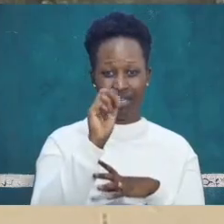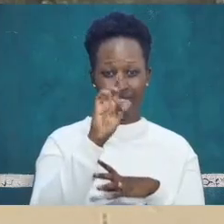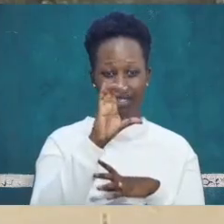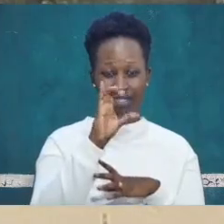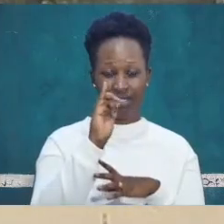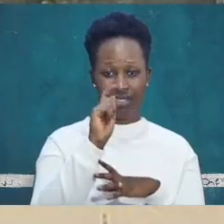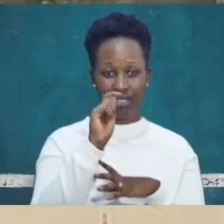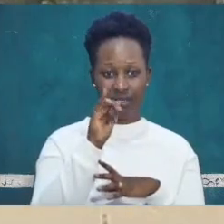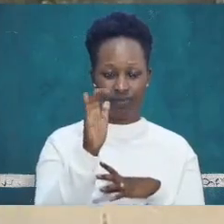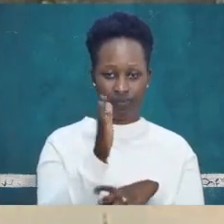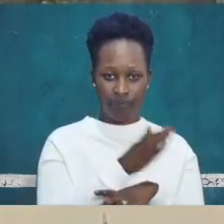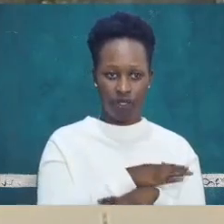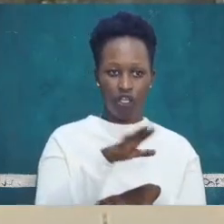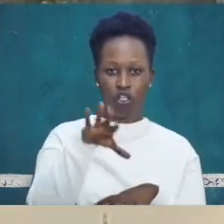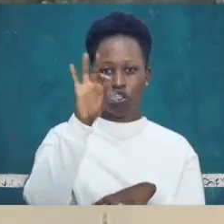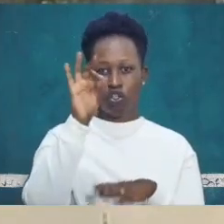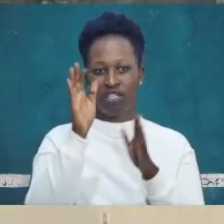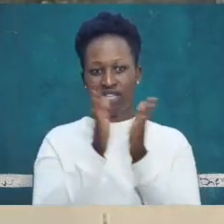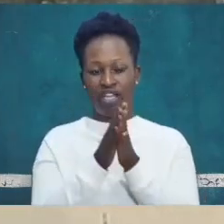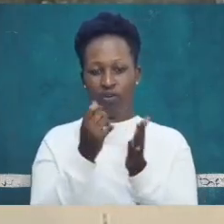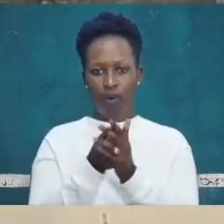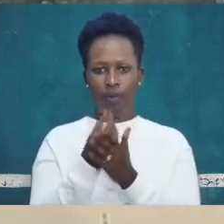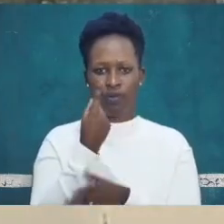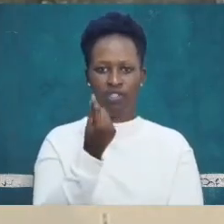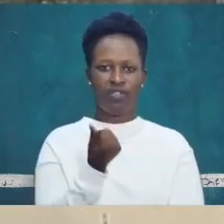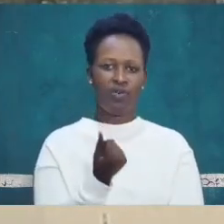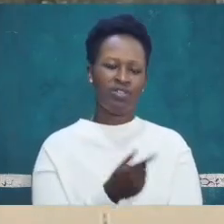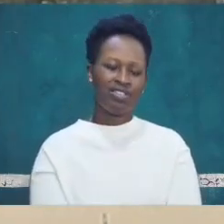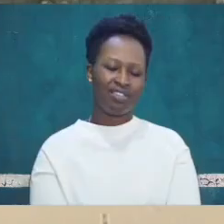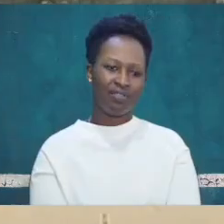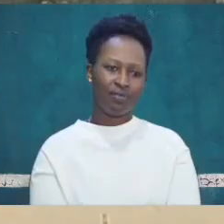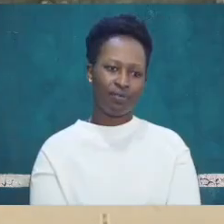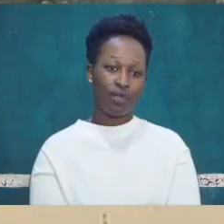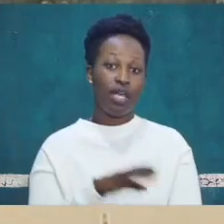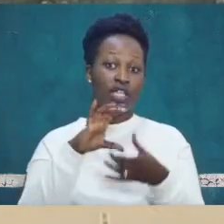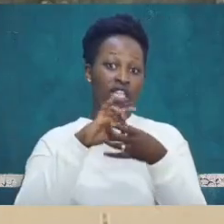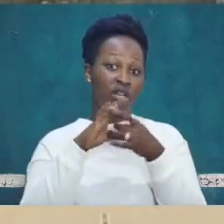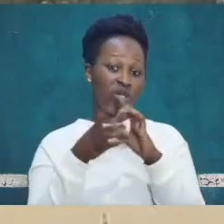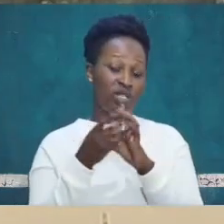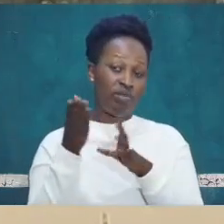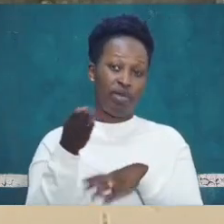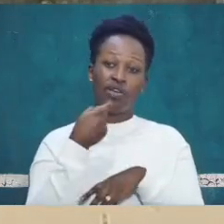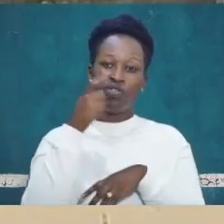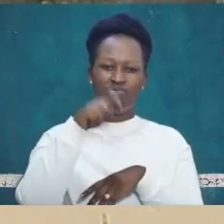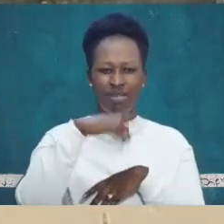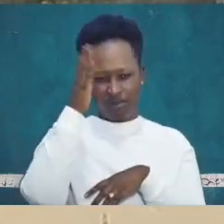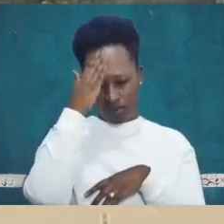choice, and opportunity cost? So, the relationship here, you must